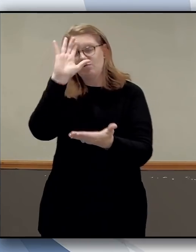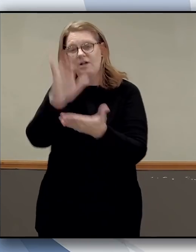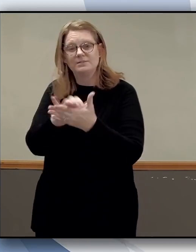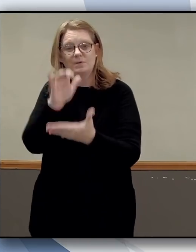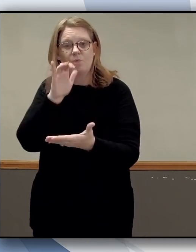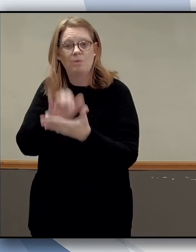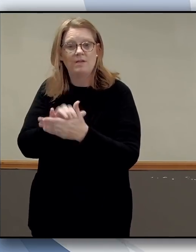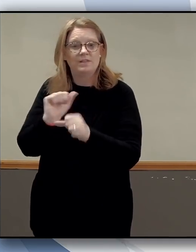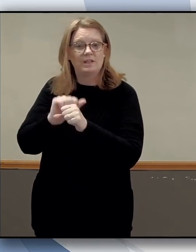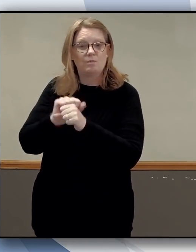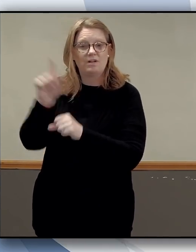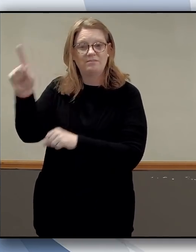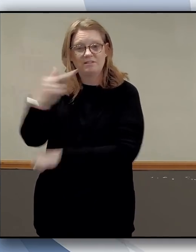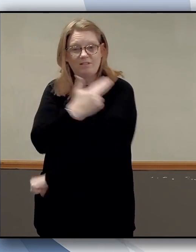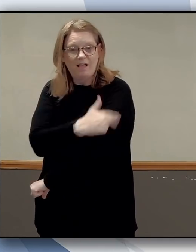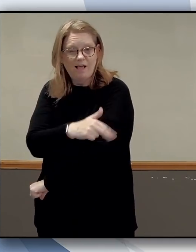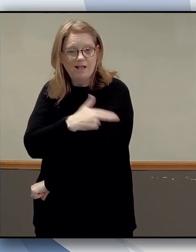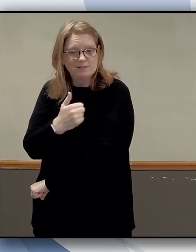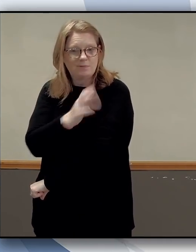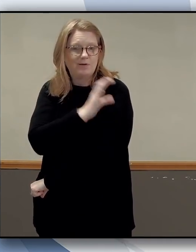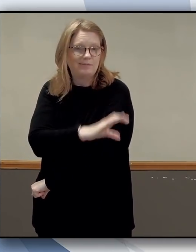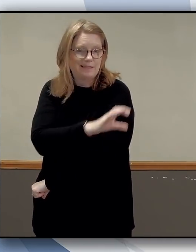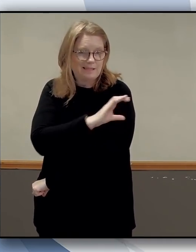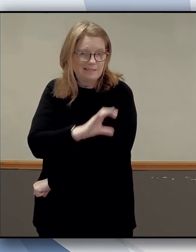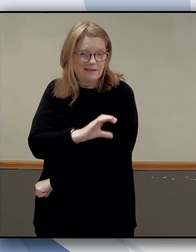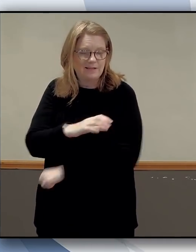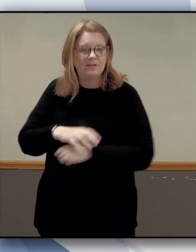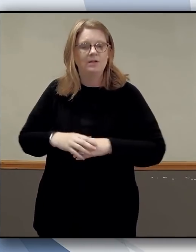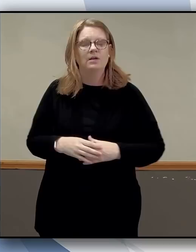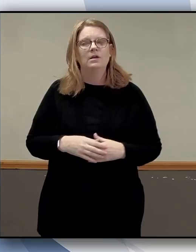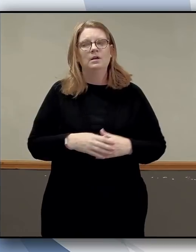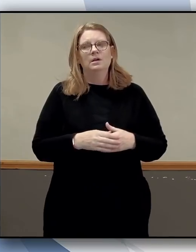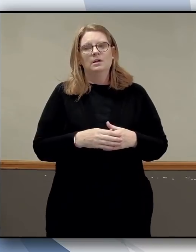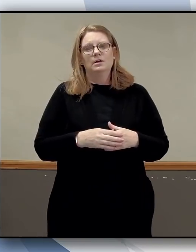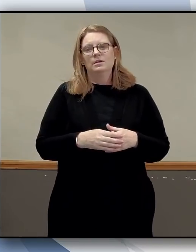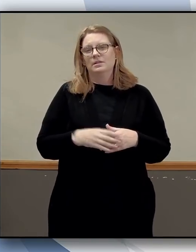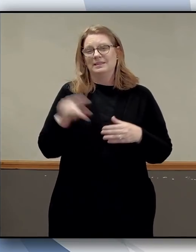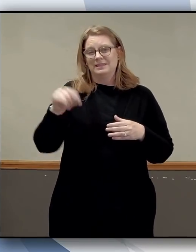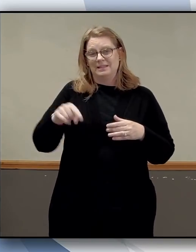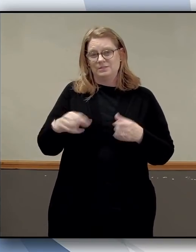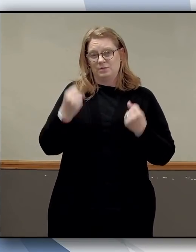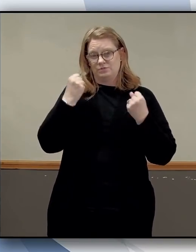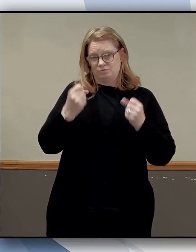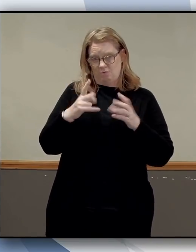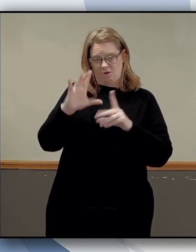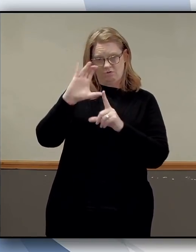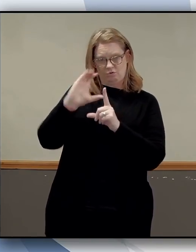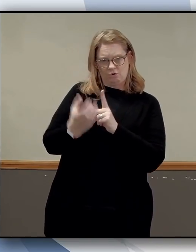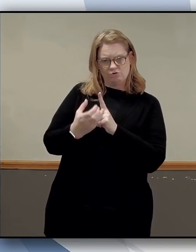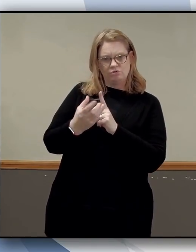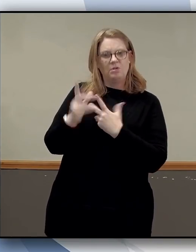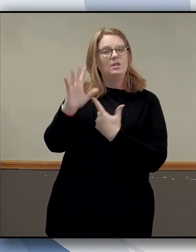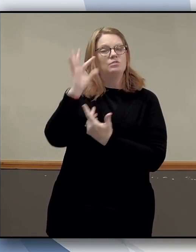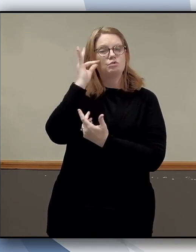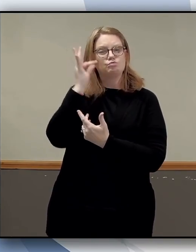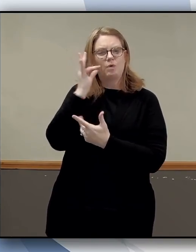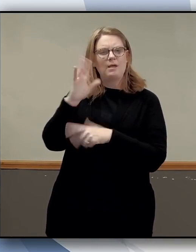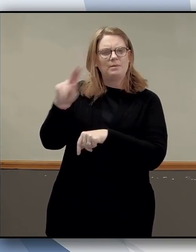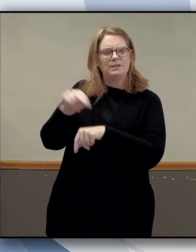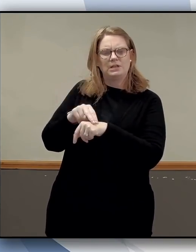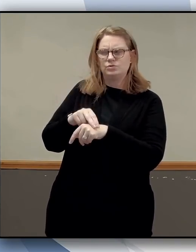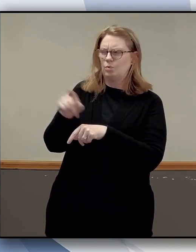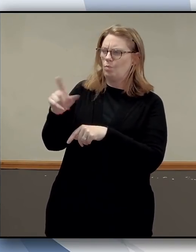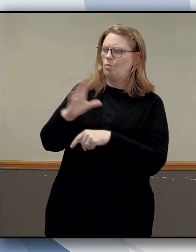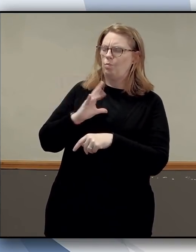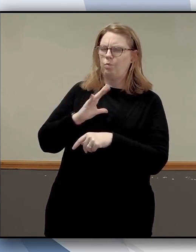healthcare workers. We can certainly we have got strong cultures. Our tribal nations have a deep